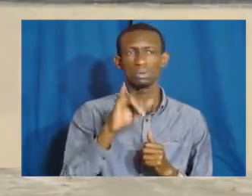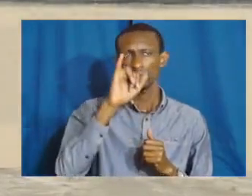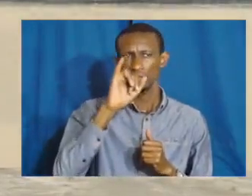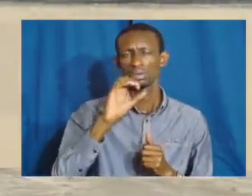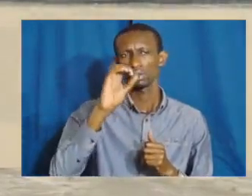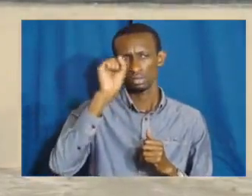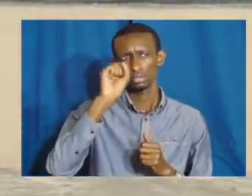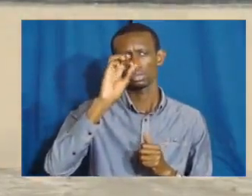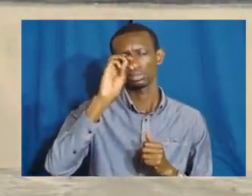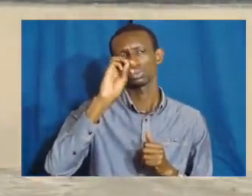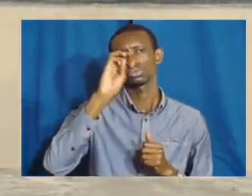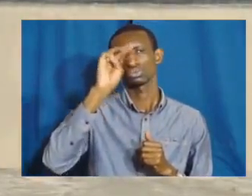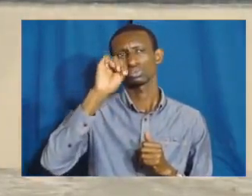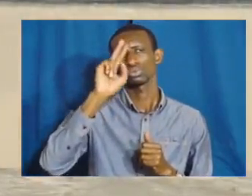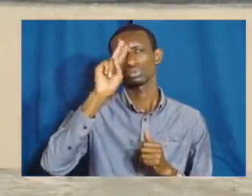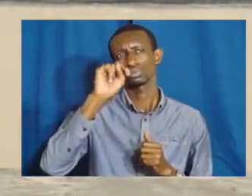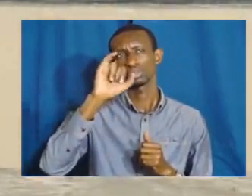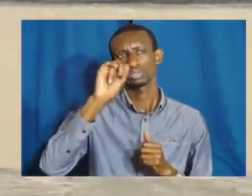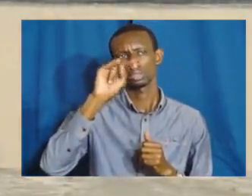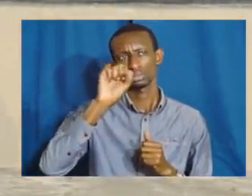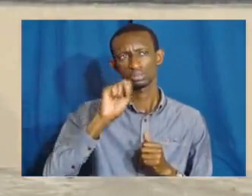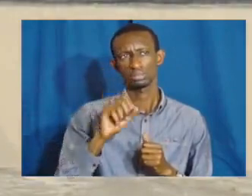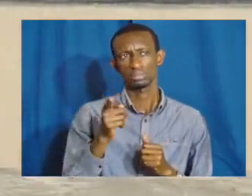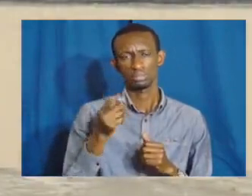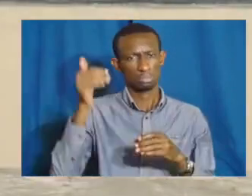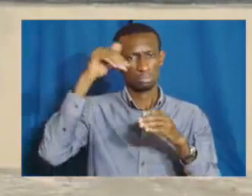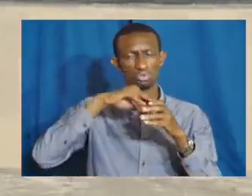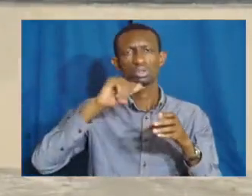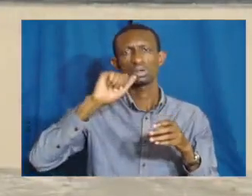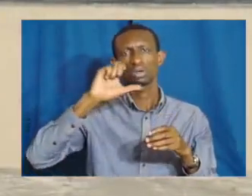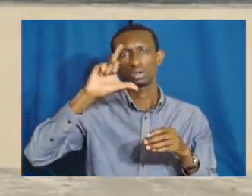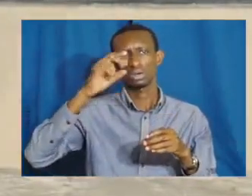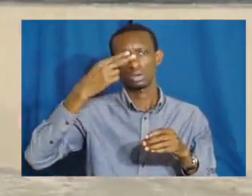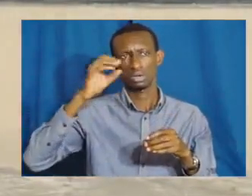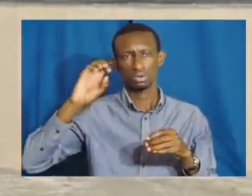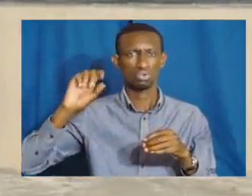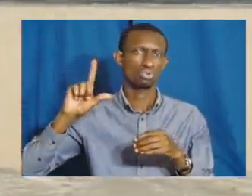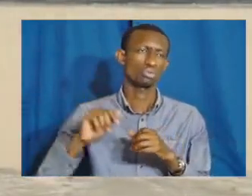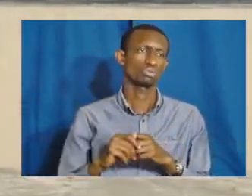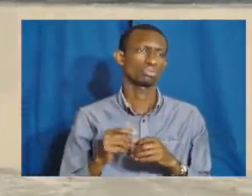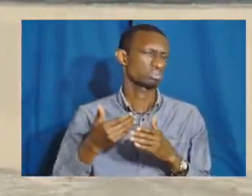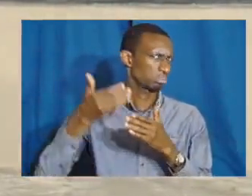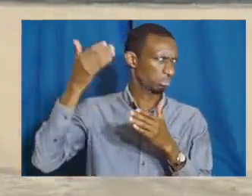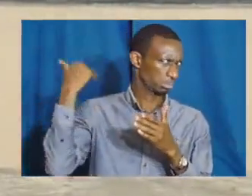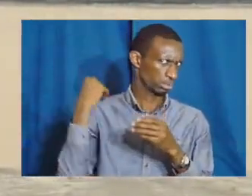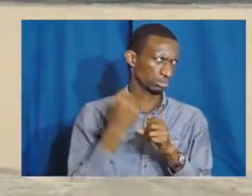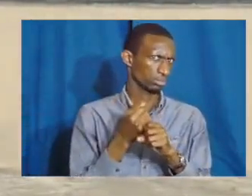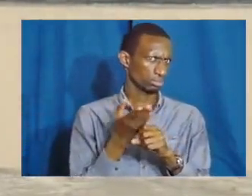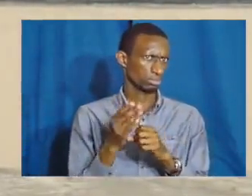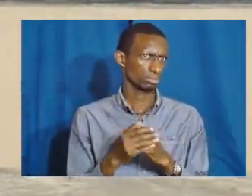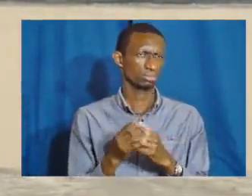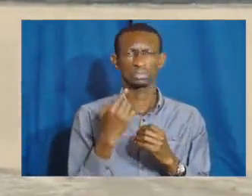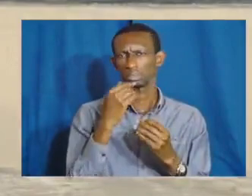in alcohols. Not because we had looked at these ones even before in alkyl halides, looked